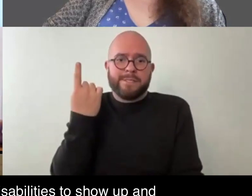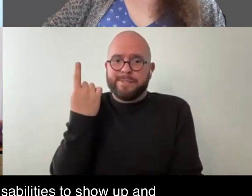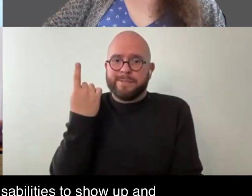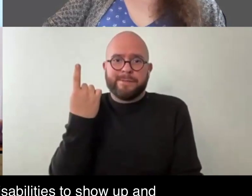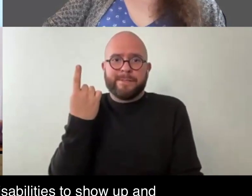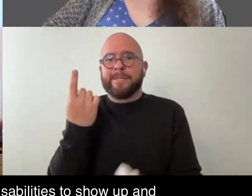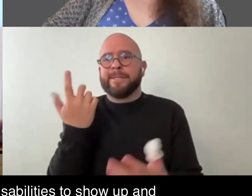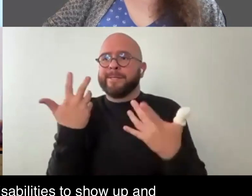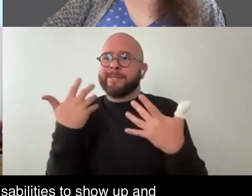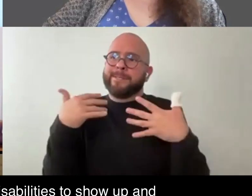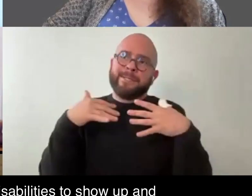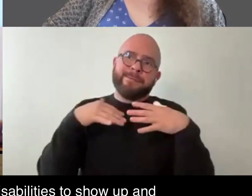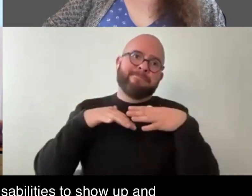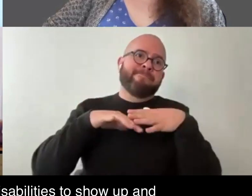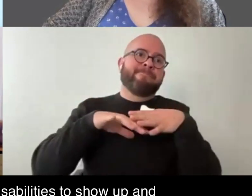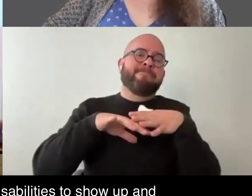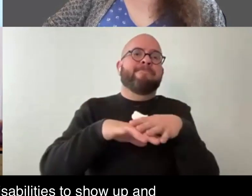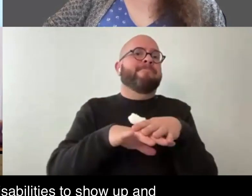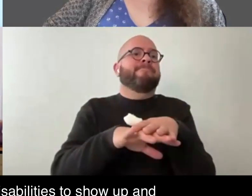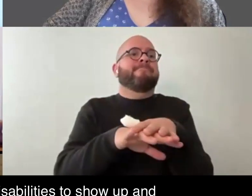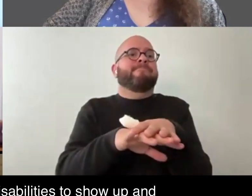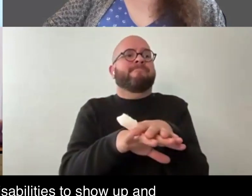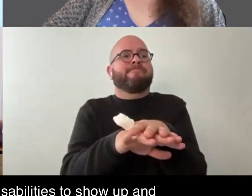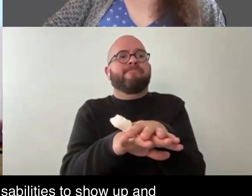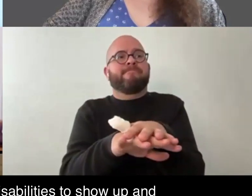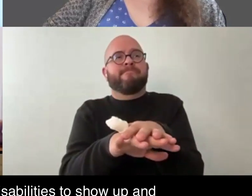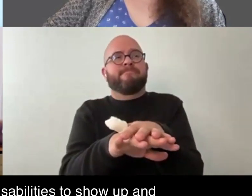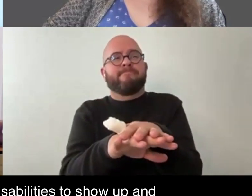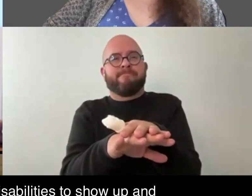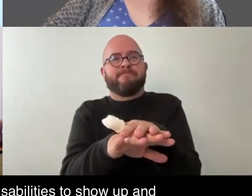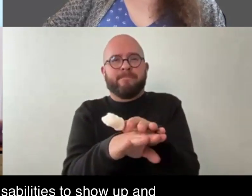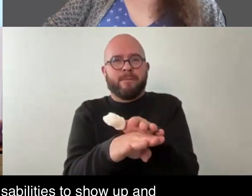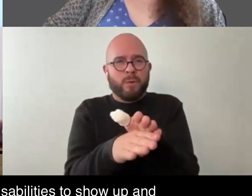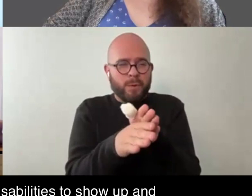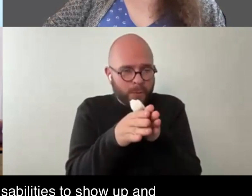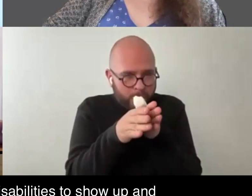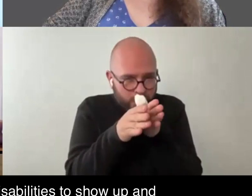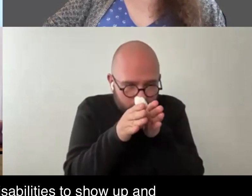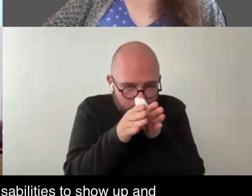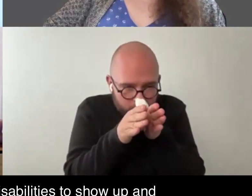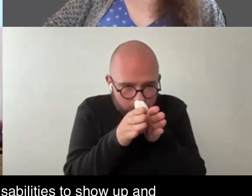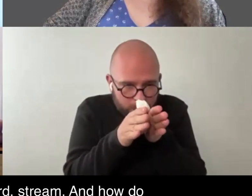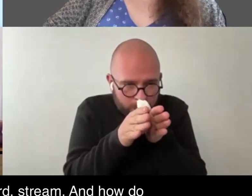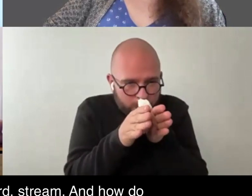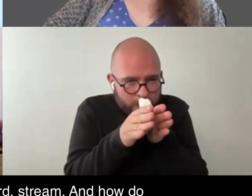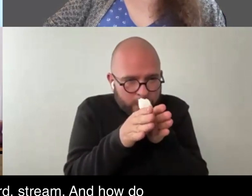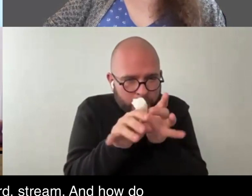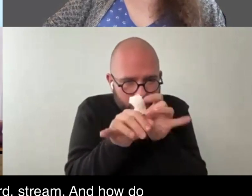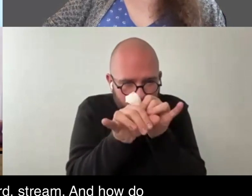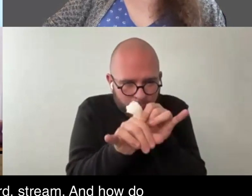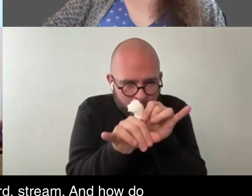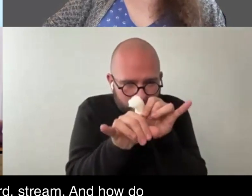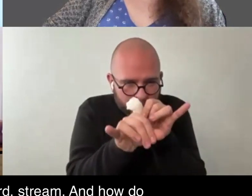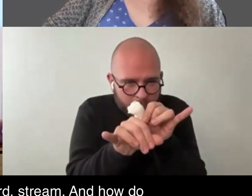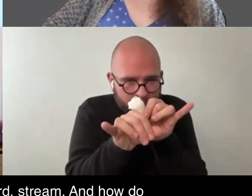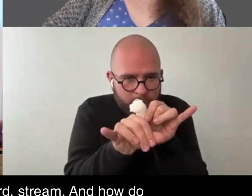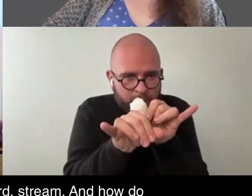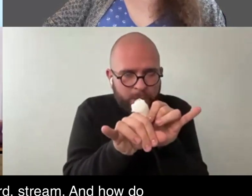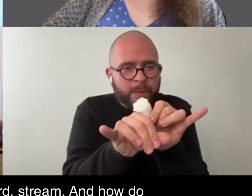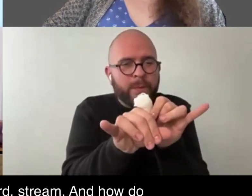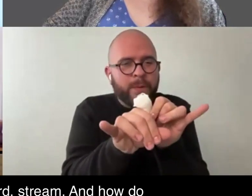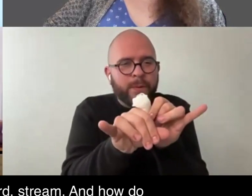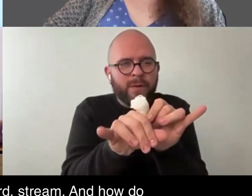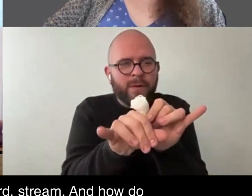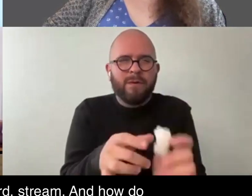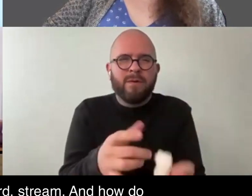merge into that very narrow, normative, for lack of a better word,